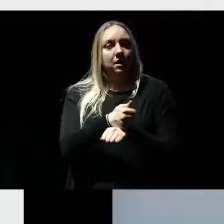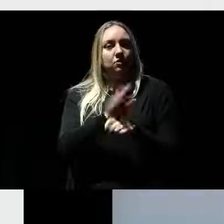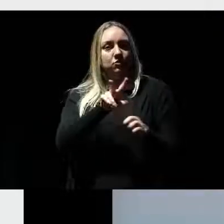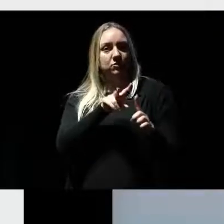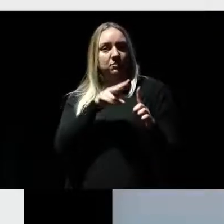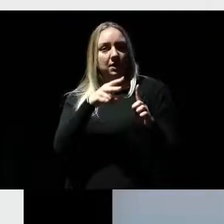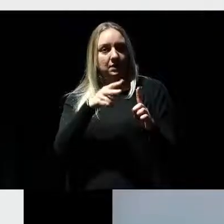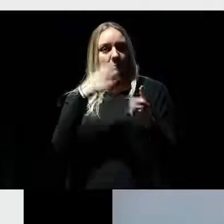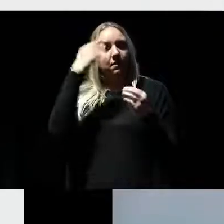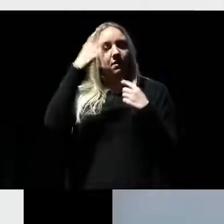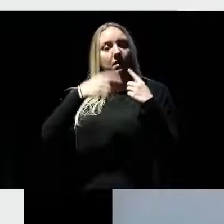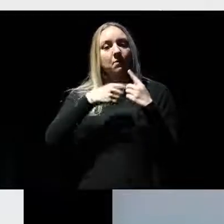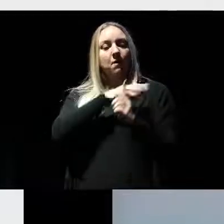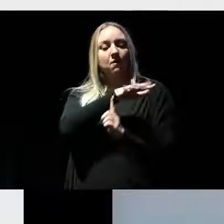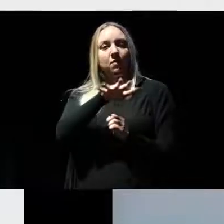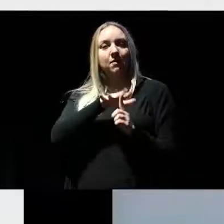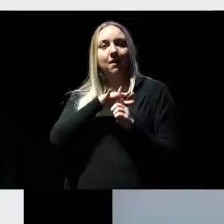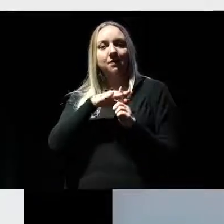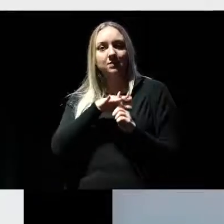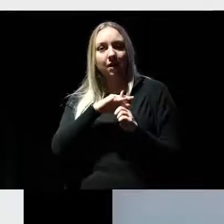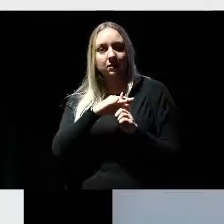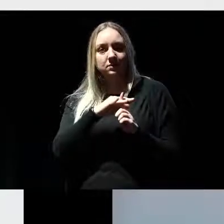its context that